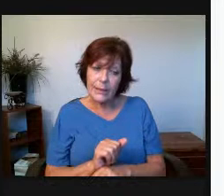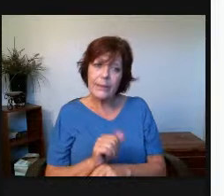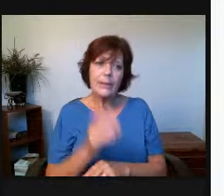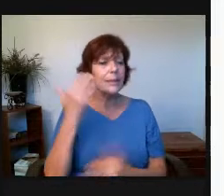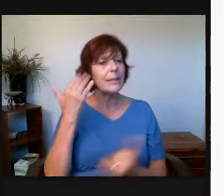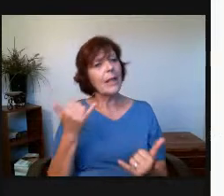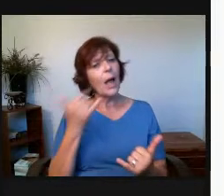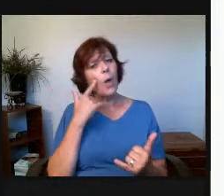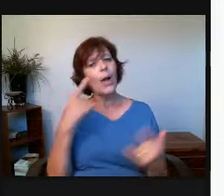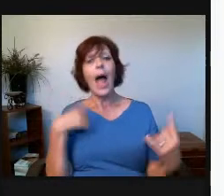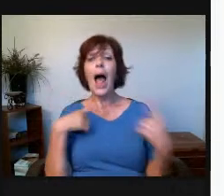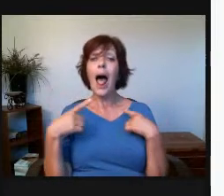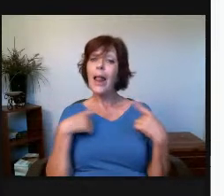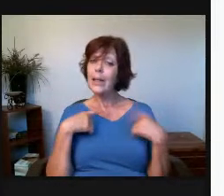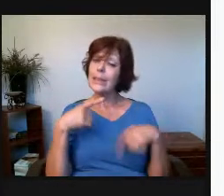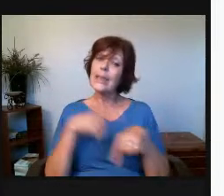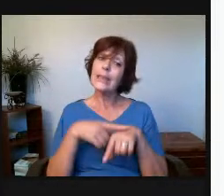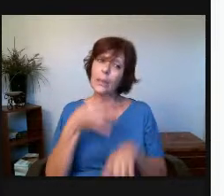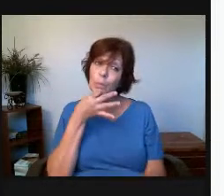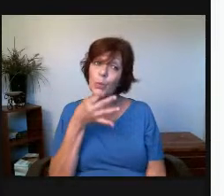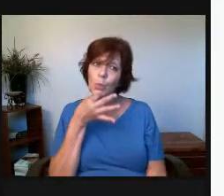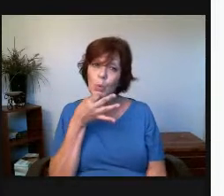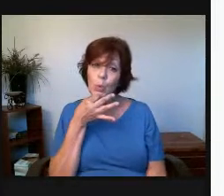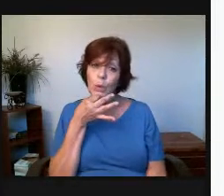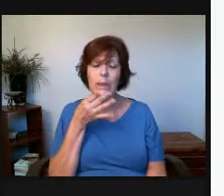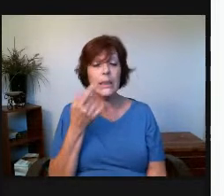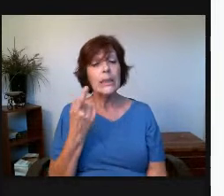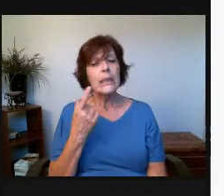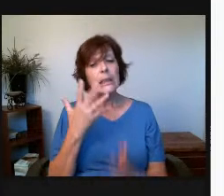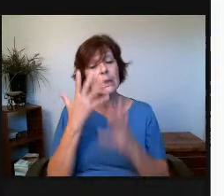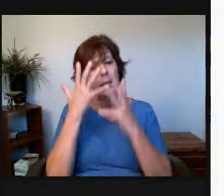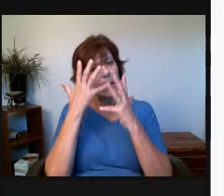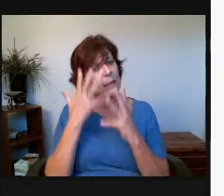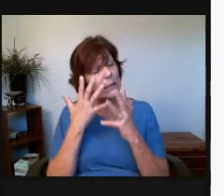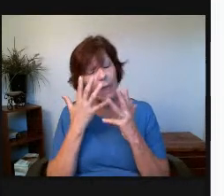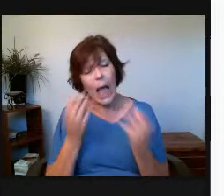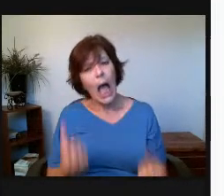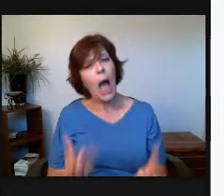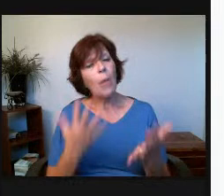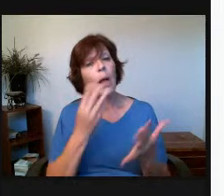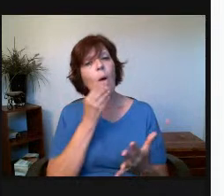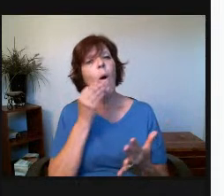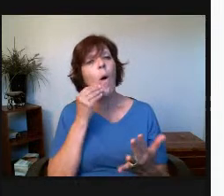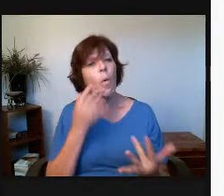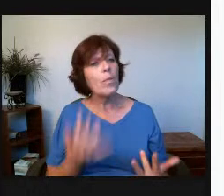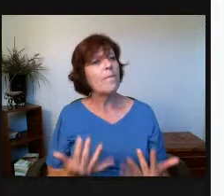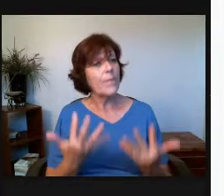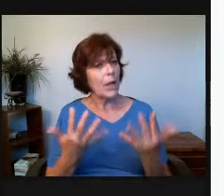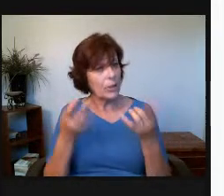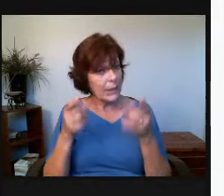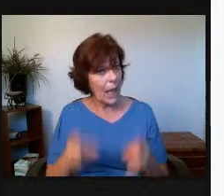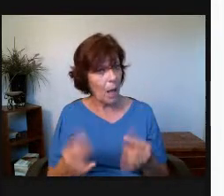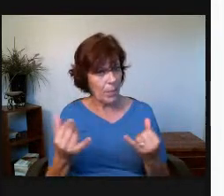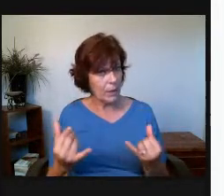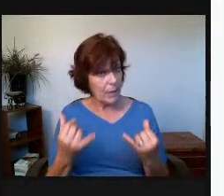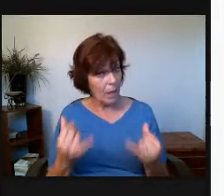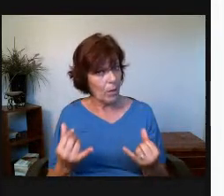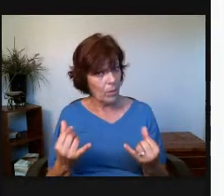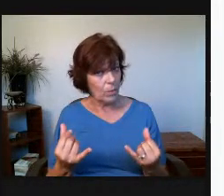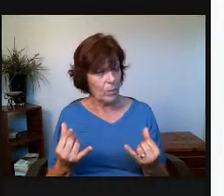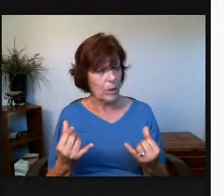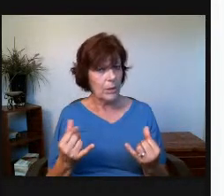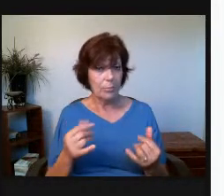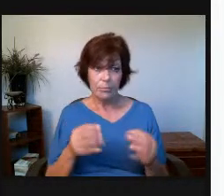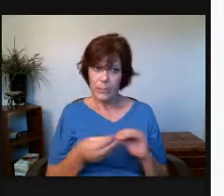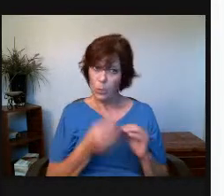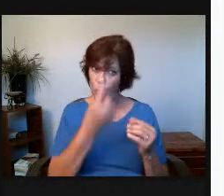the holiday season, and it's very sad the number of home fires that happen at this time of the year. Number